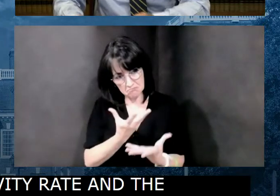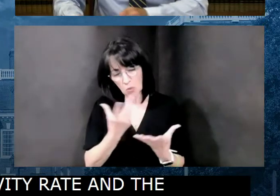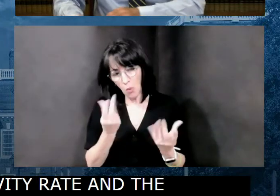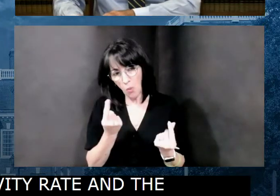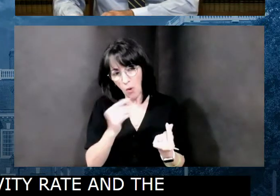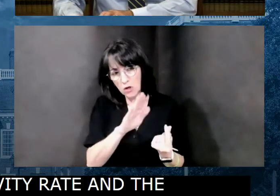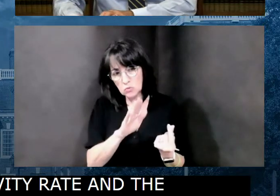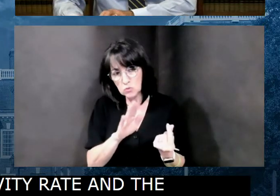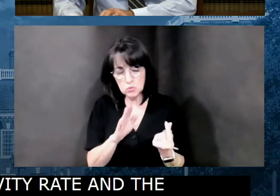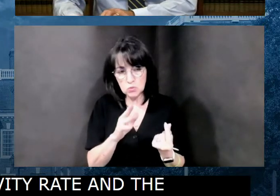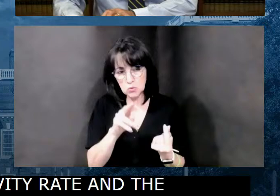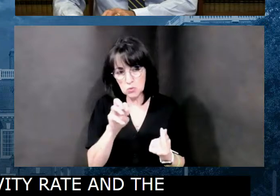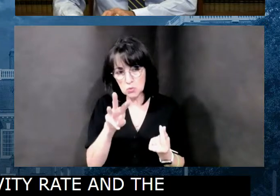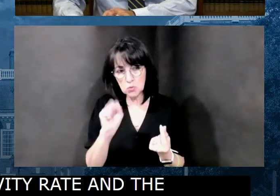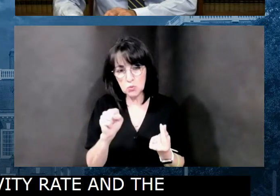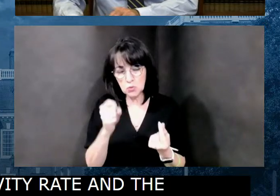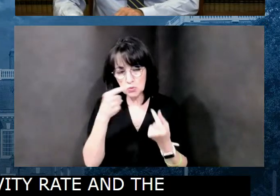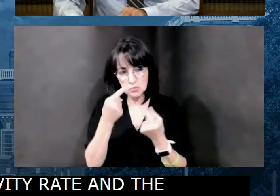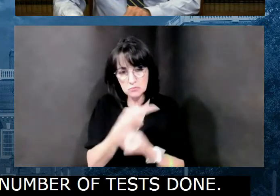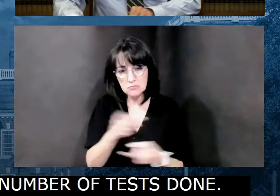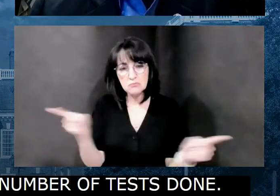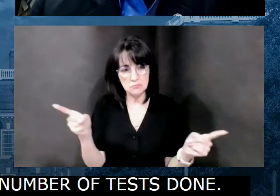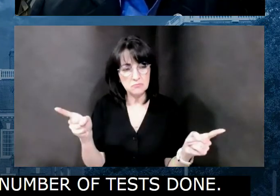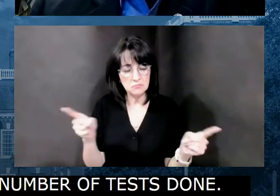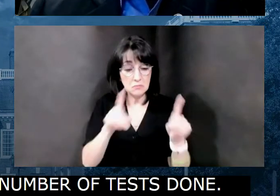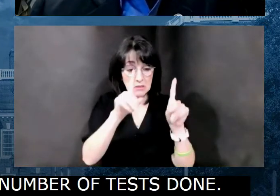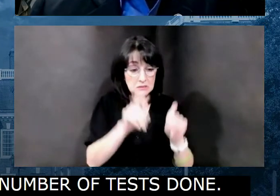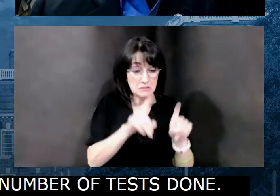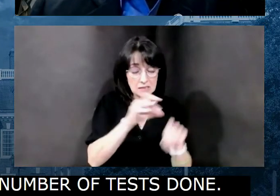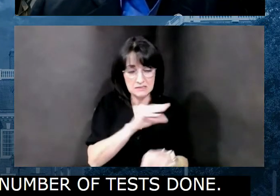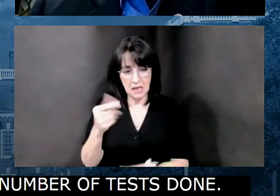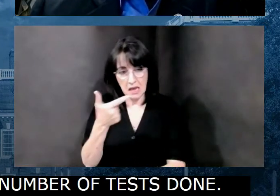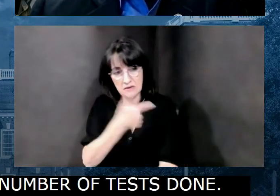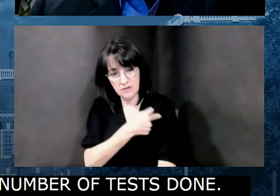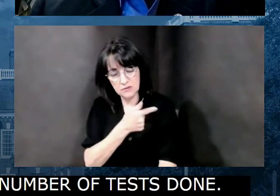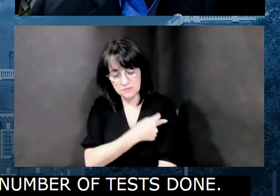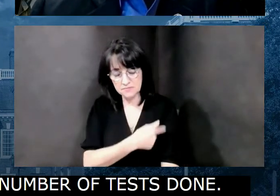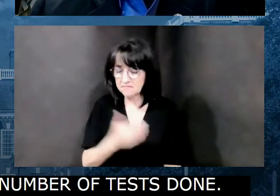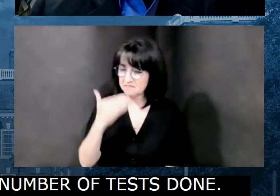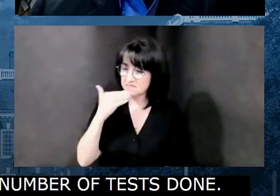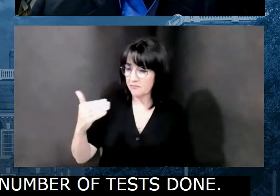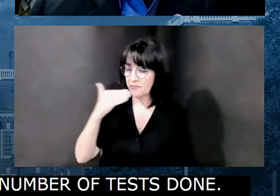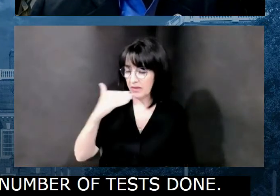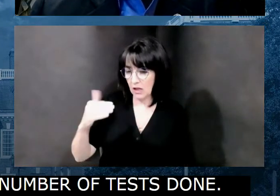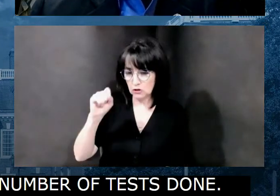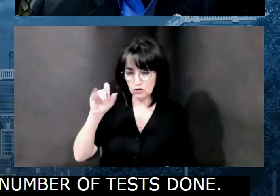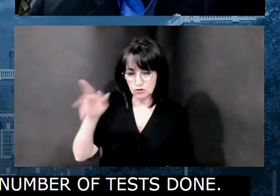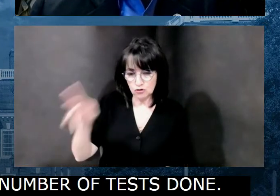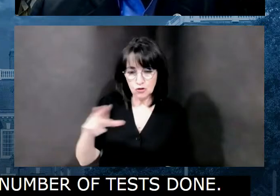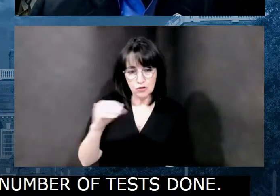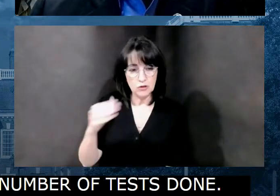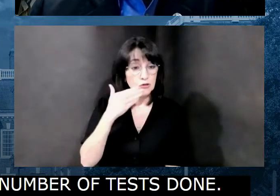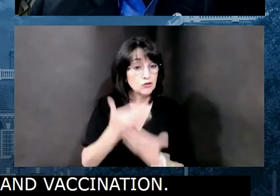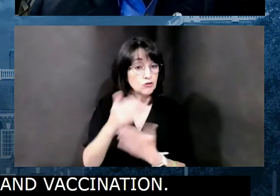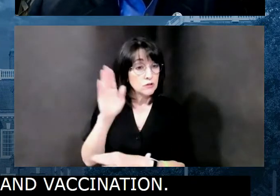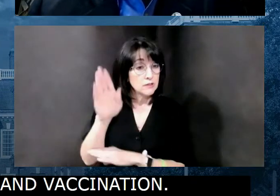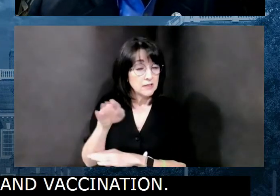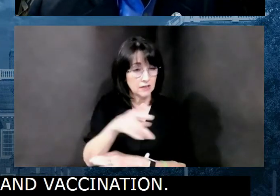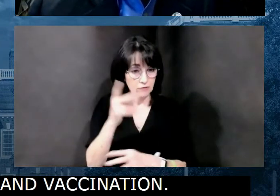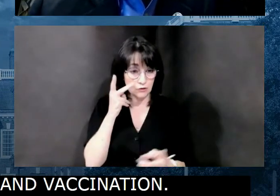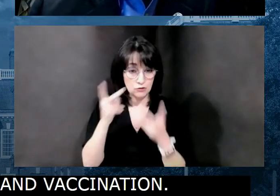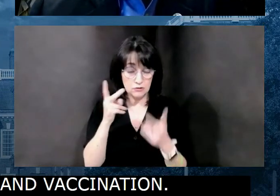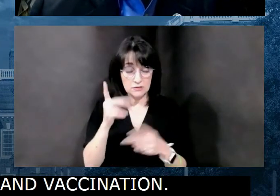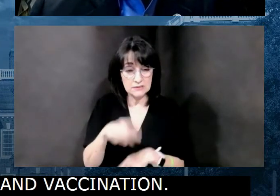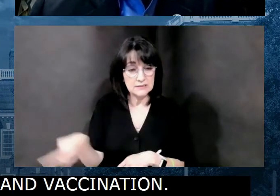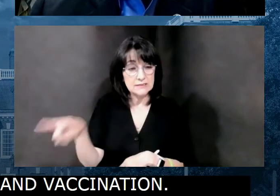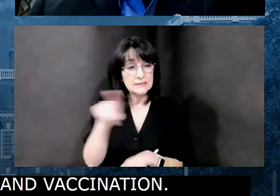on testing and vaccination. No, thank you, sir, and good afternoon. And I think as we look over the testing numbers, that's one thing we